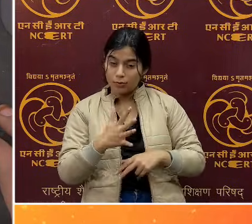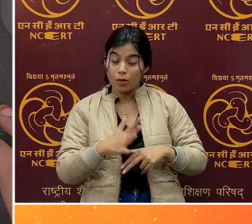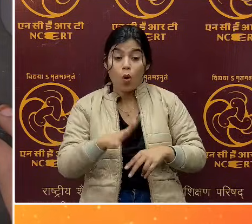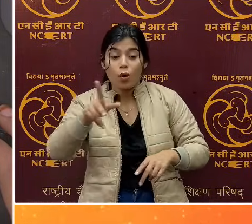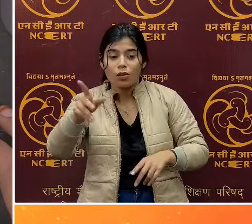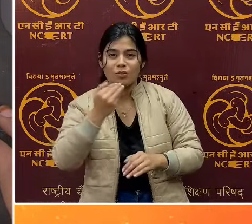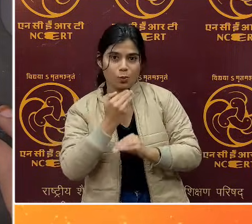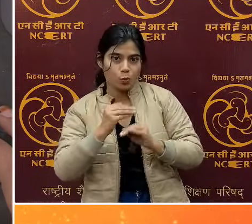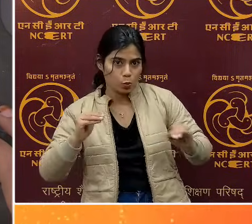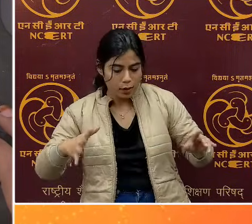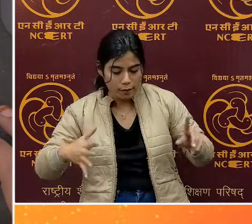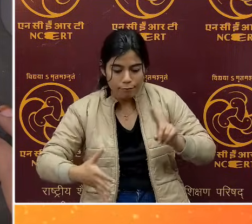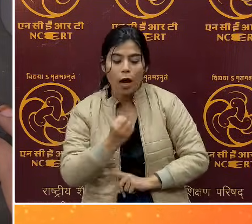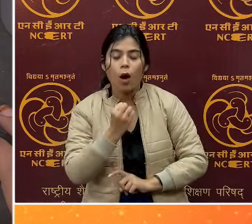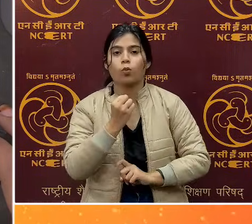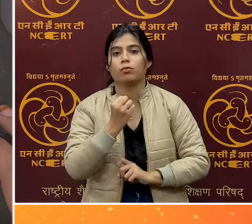out.